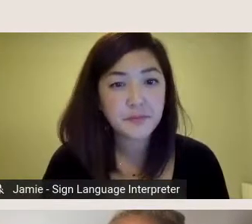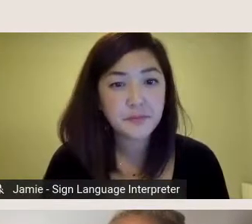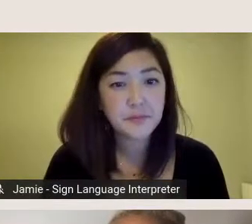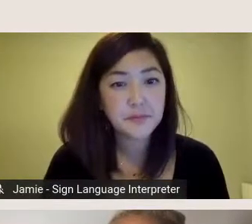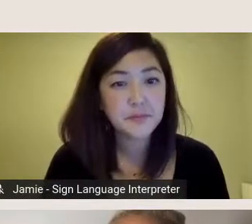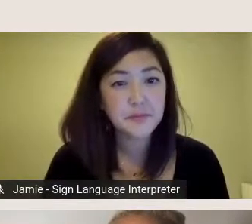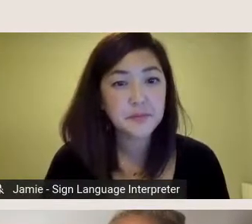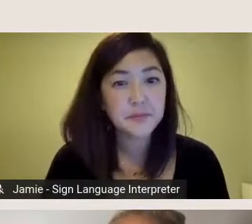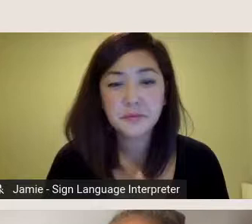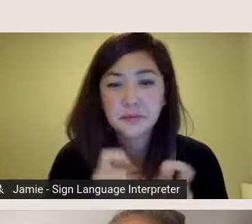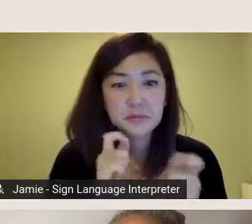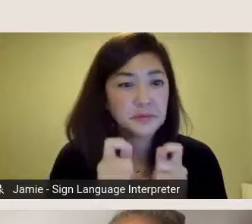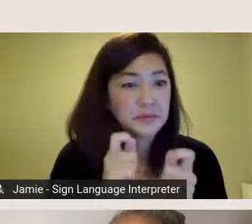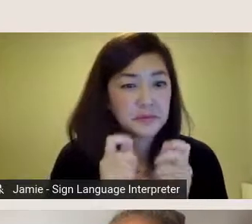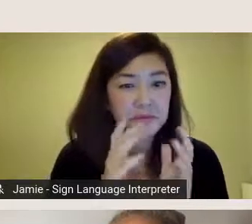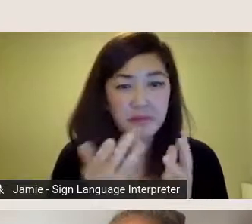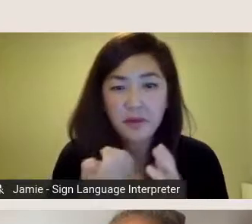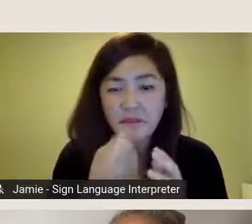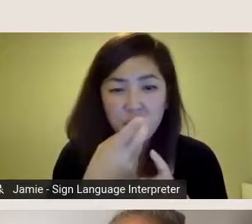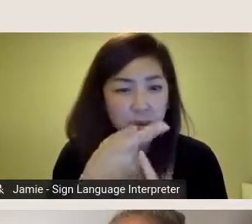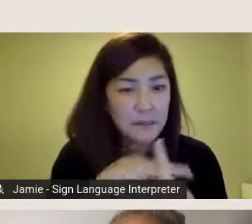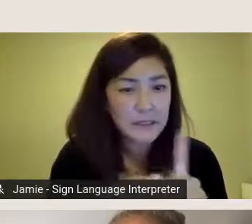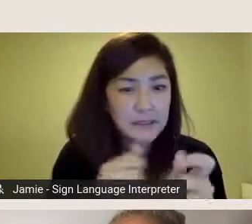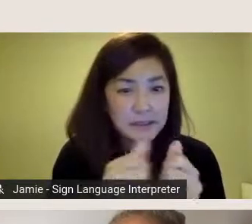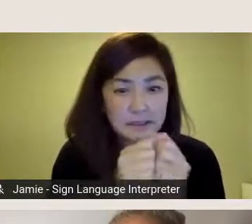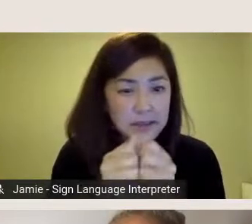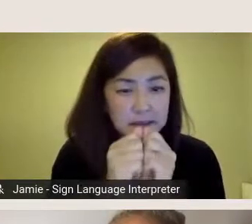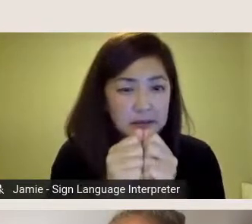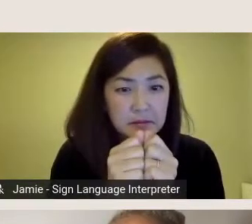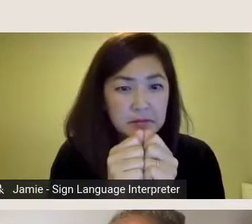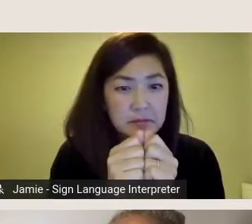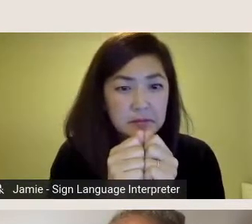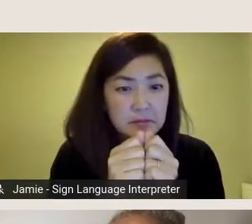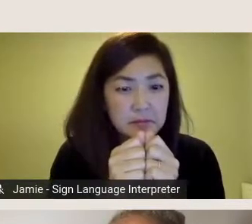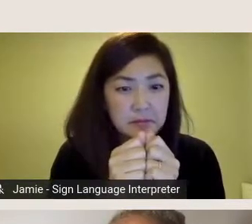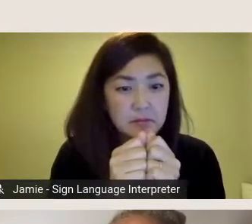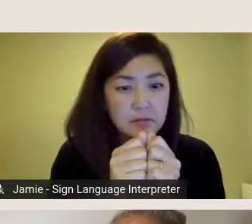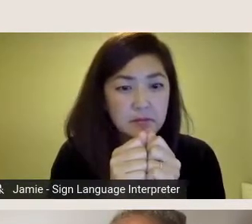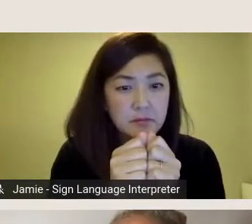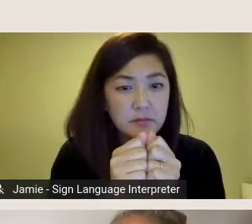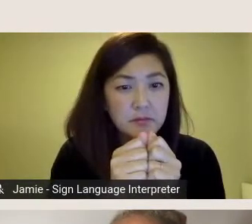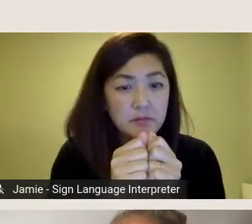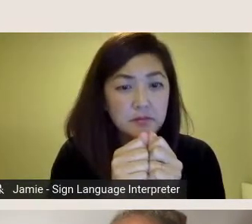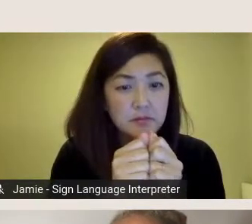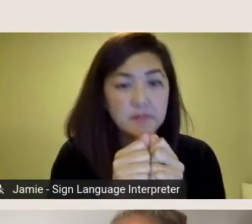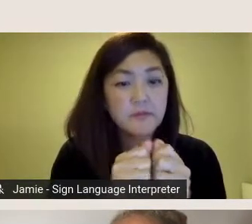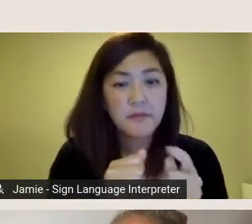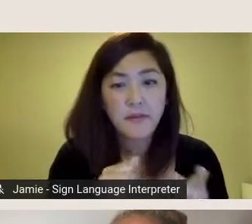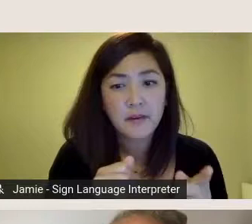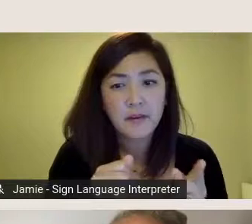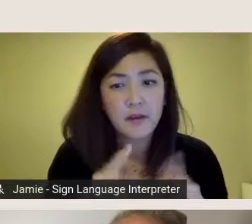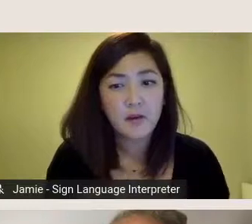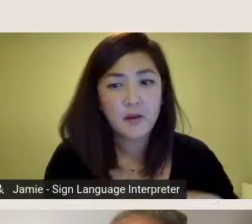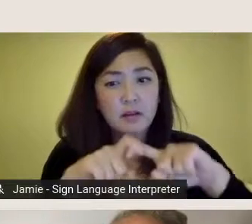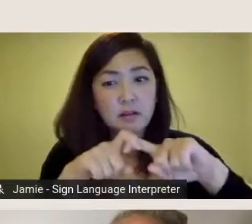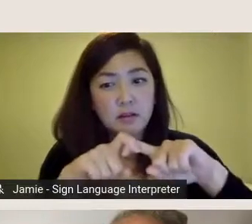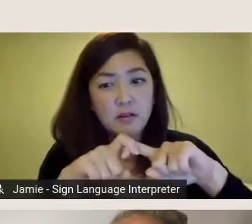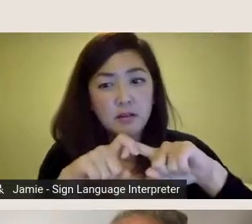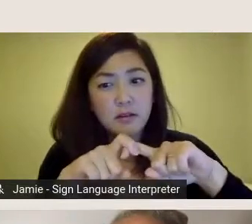So we edited, you know, like for a few months together and brought it to a certain place. And then there was a sort of a break. And then